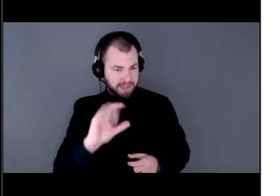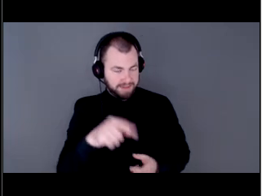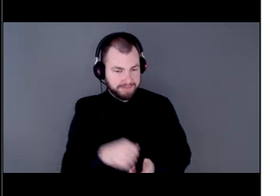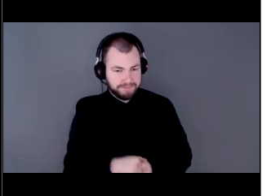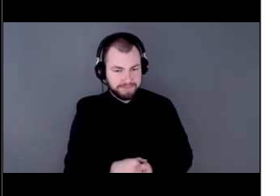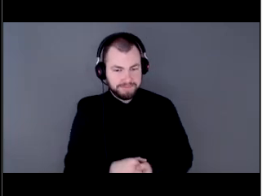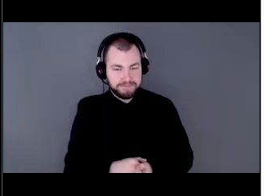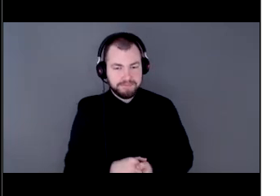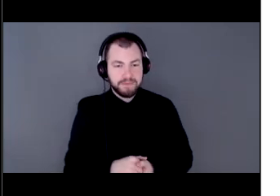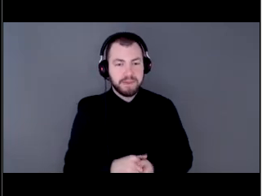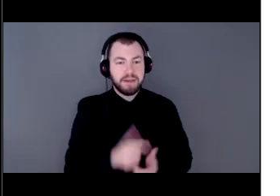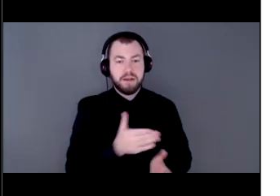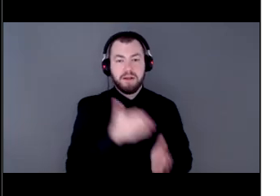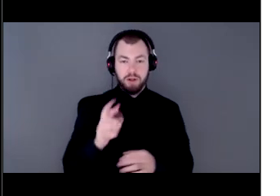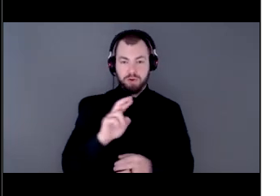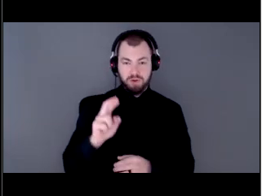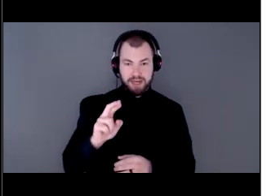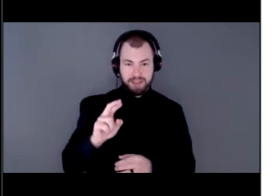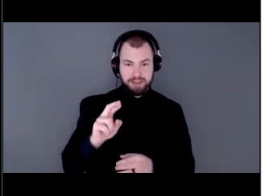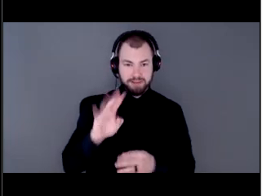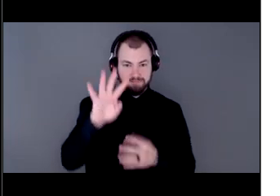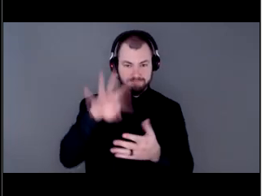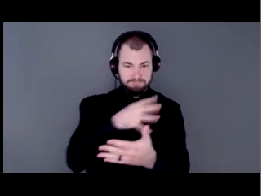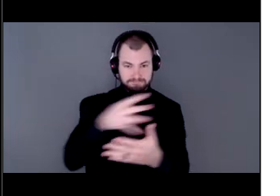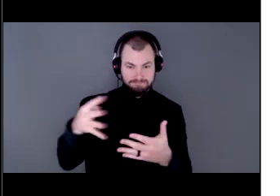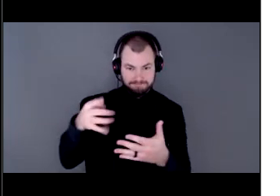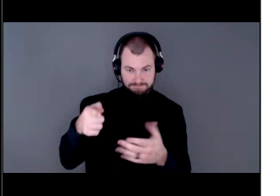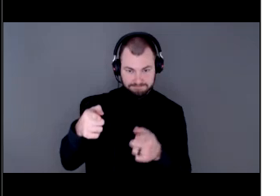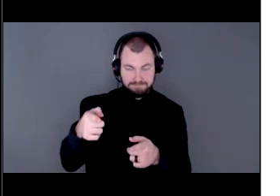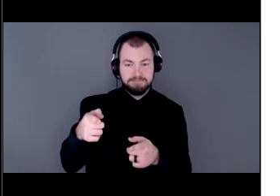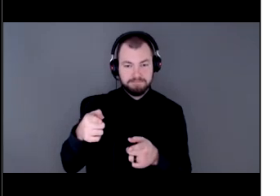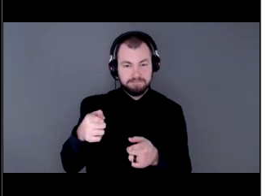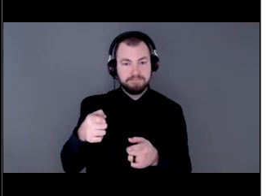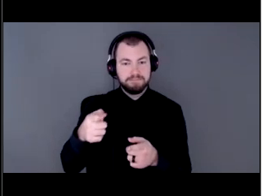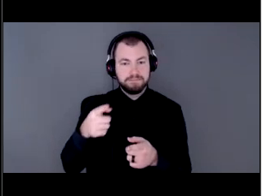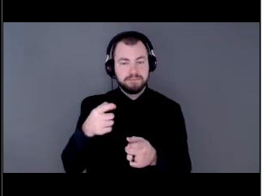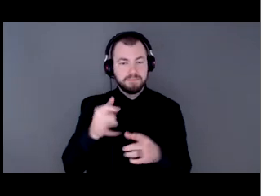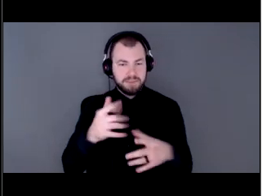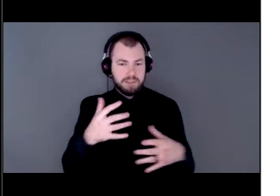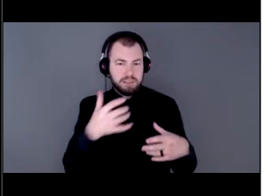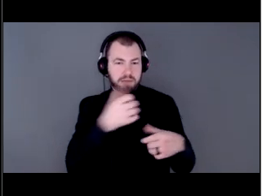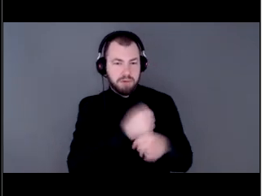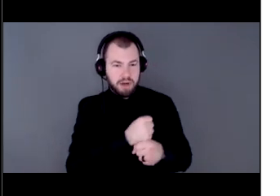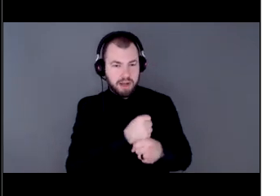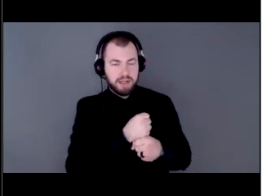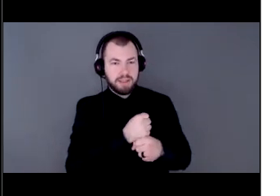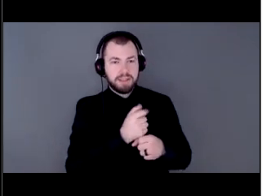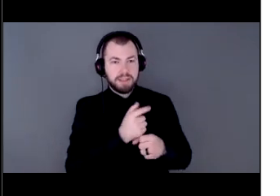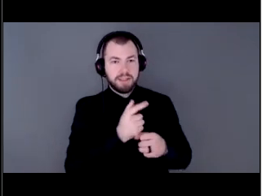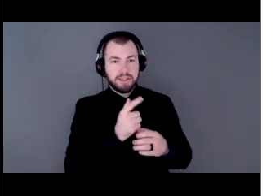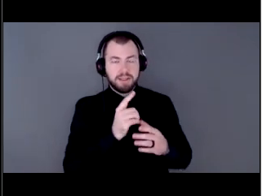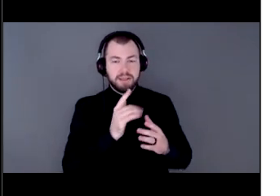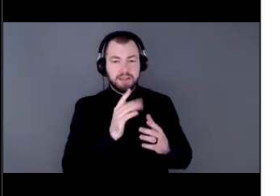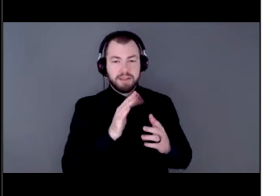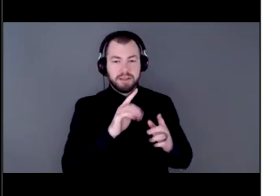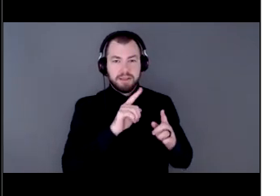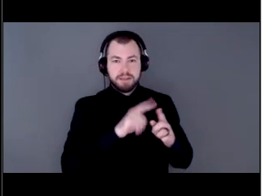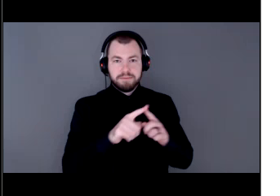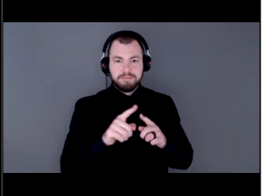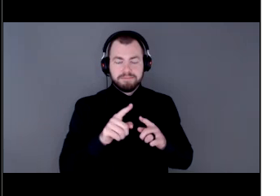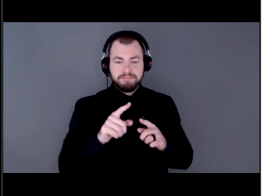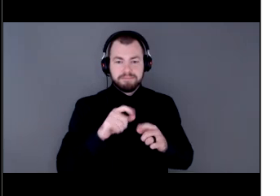to your right is a graph from that summarize all the debris that were